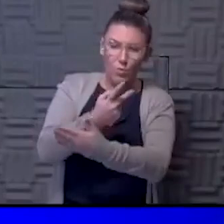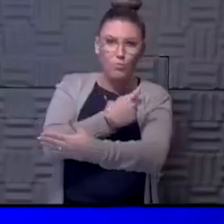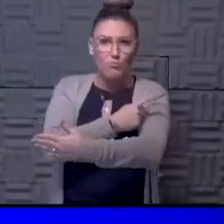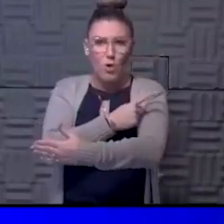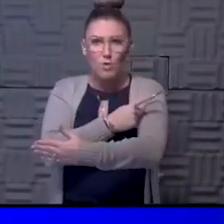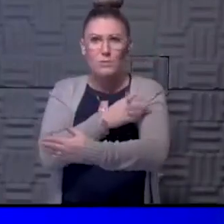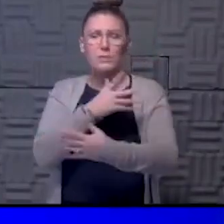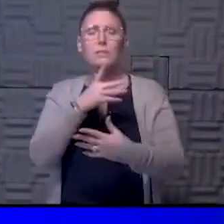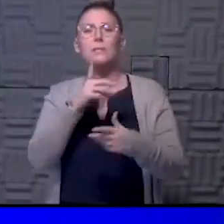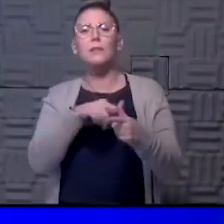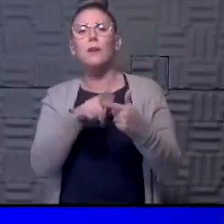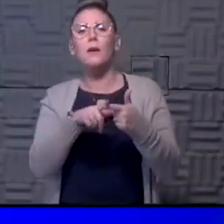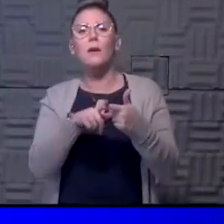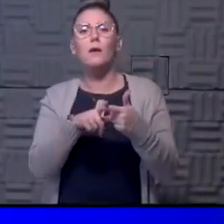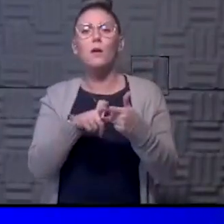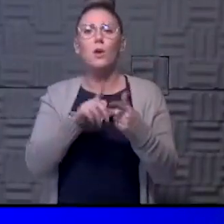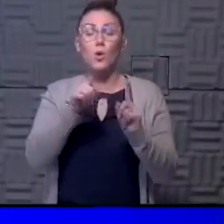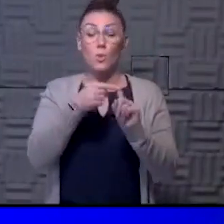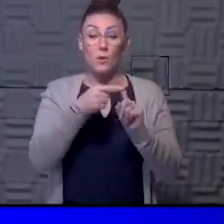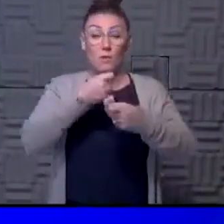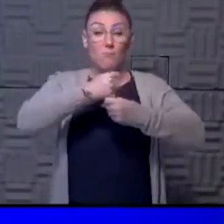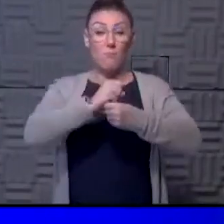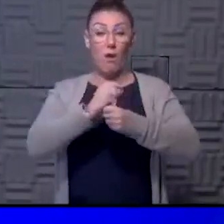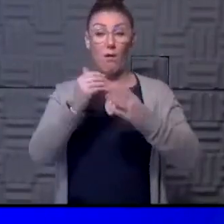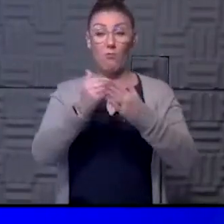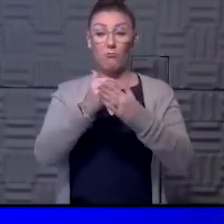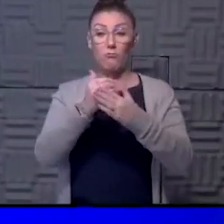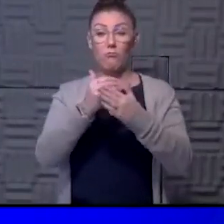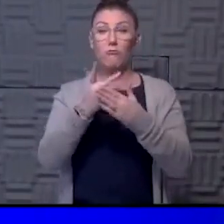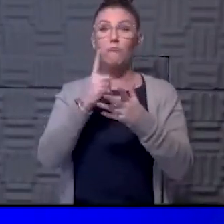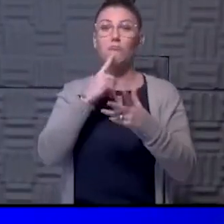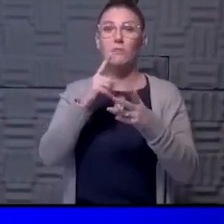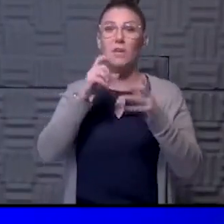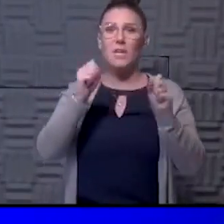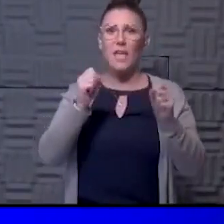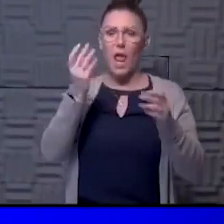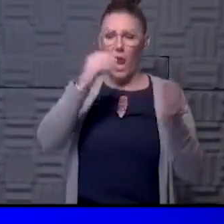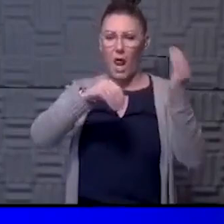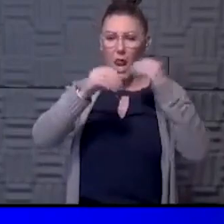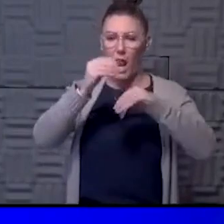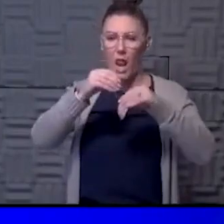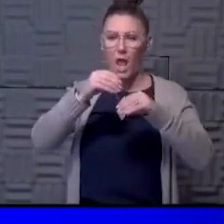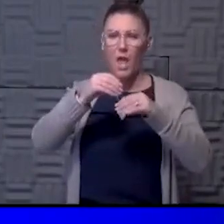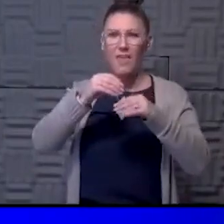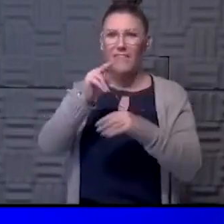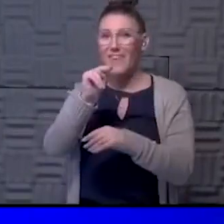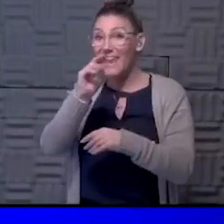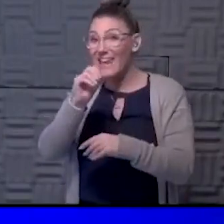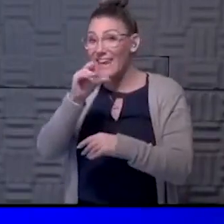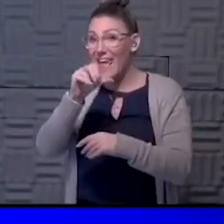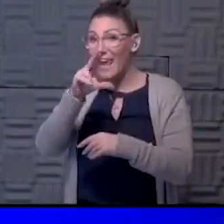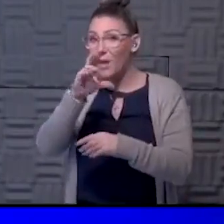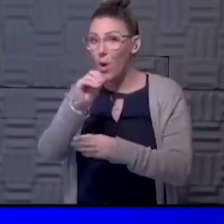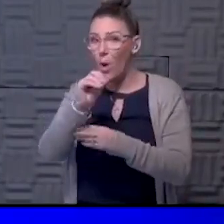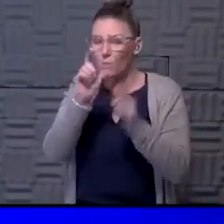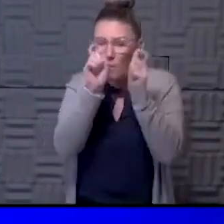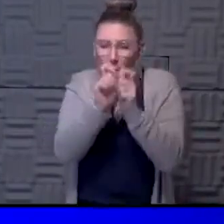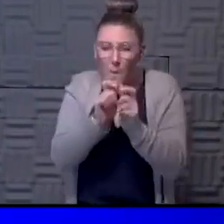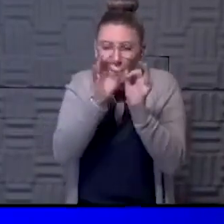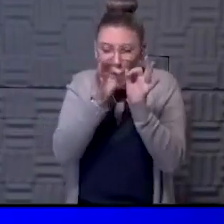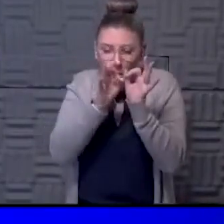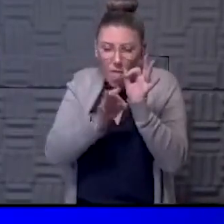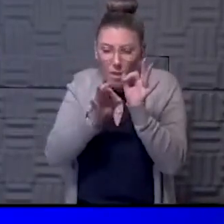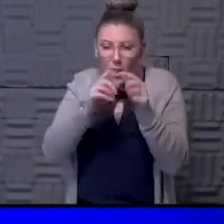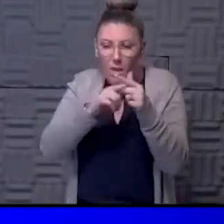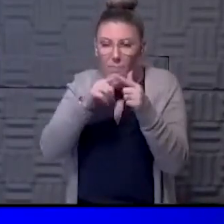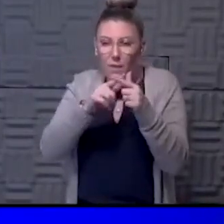then when they create new proteins in the lab, able to package those into the nanoparticles and then hopefully give it as a vaccine.